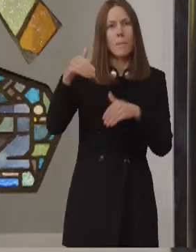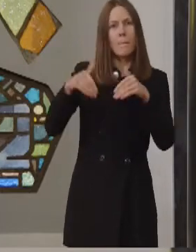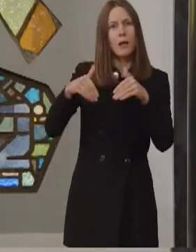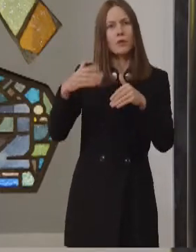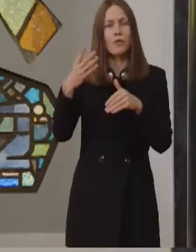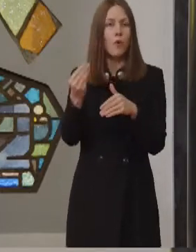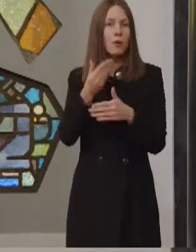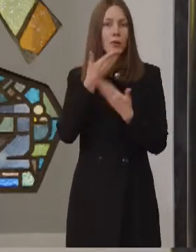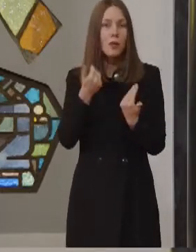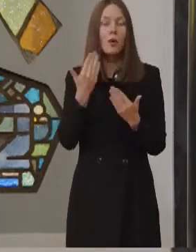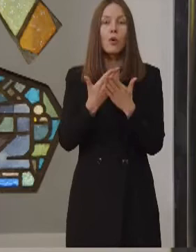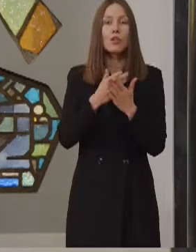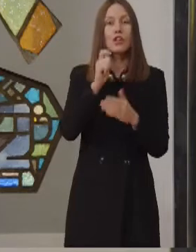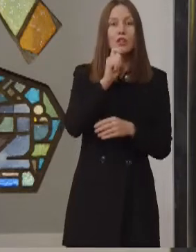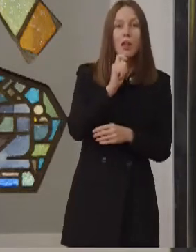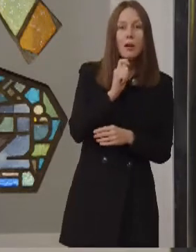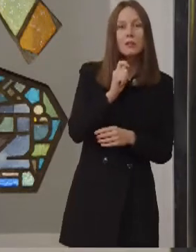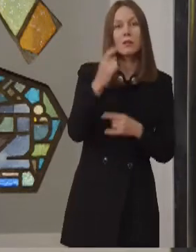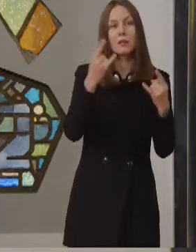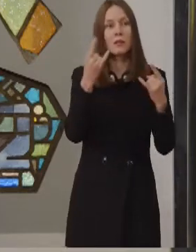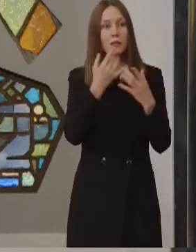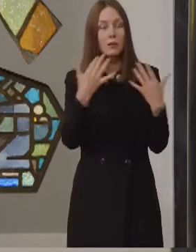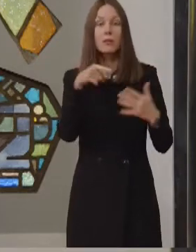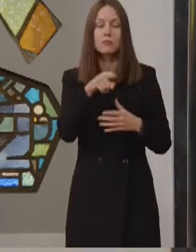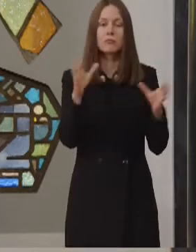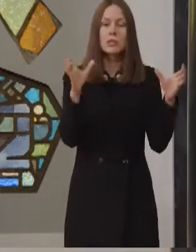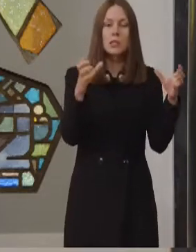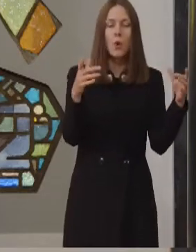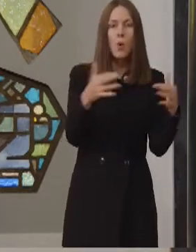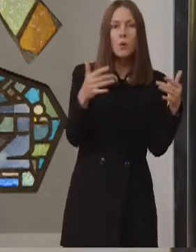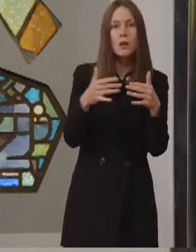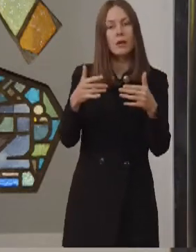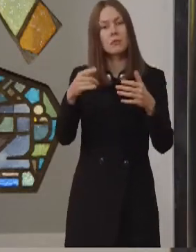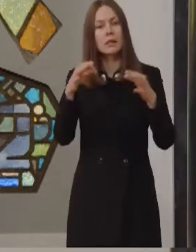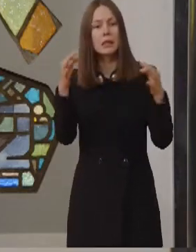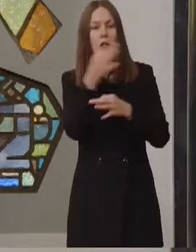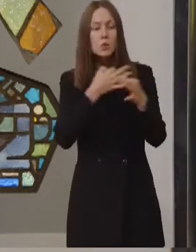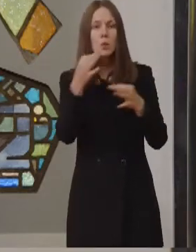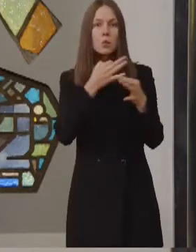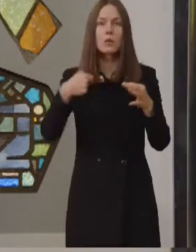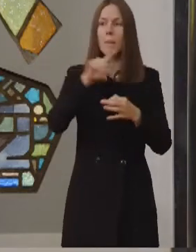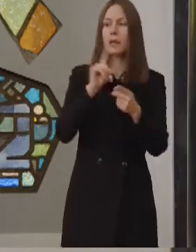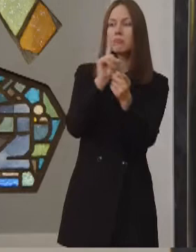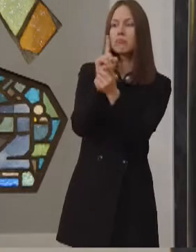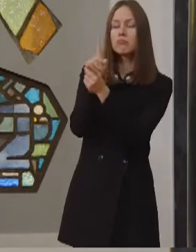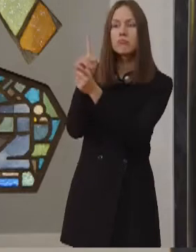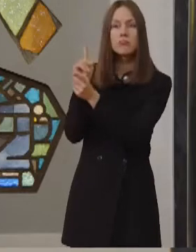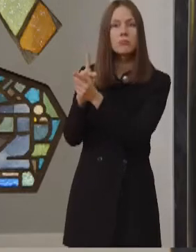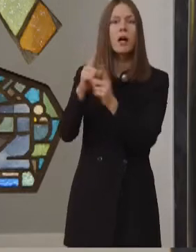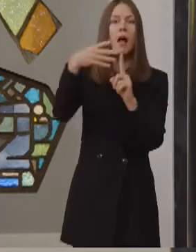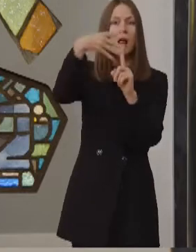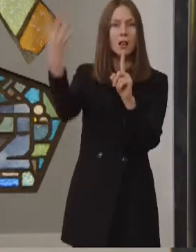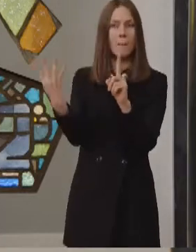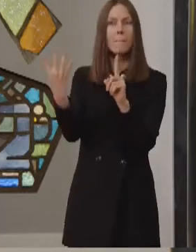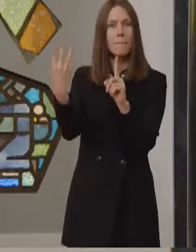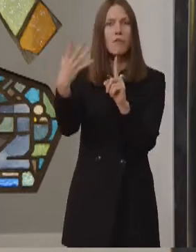the Social Democrat Party. If you follow the media, if you follow the debate within the divisions of